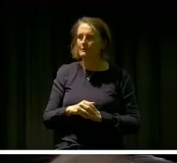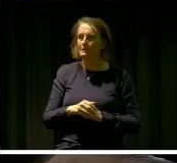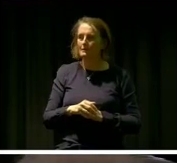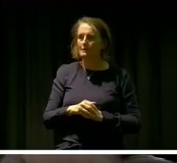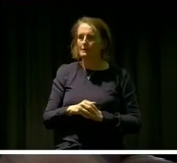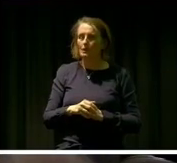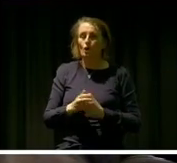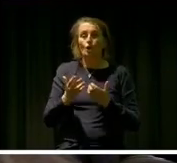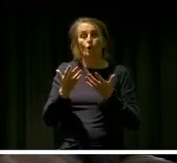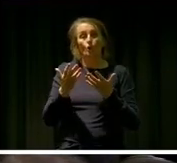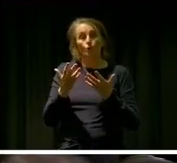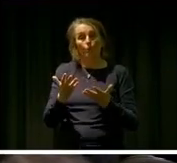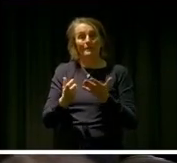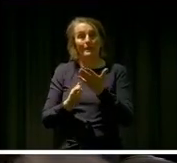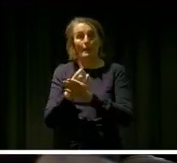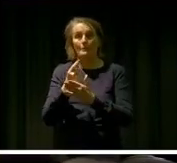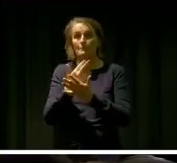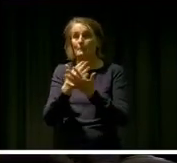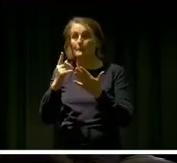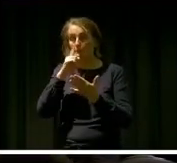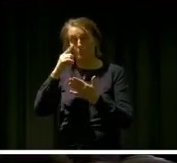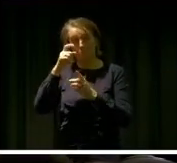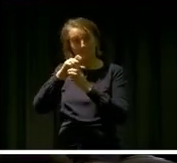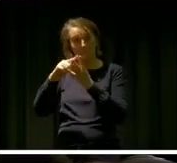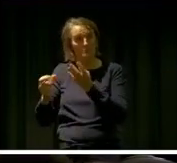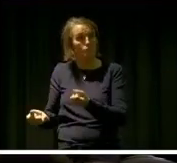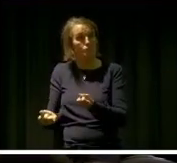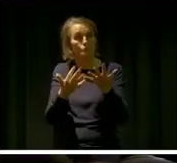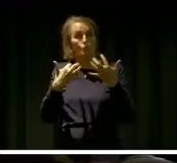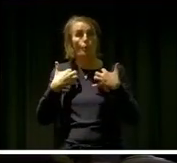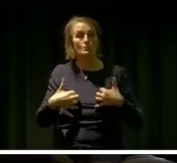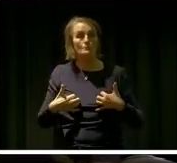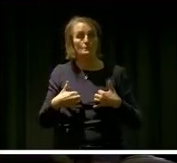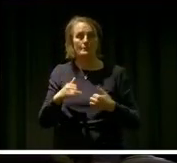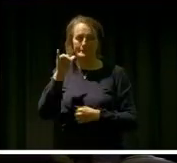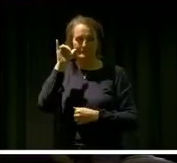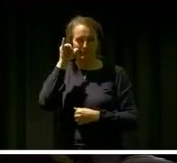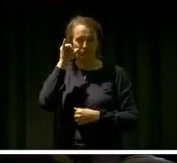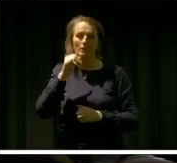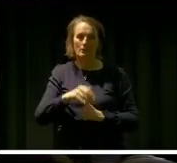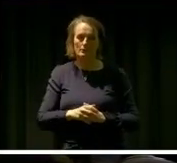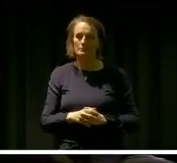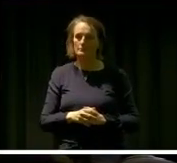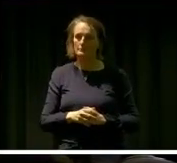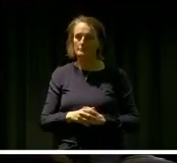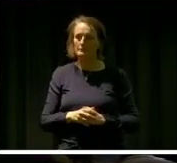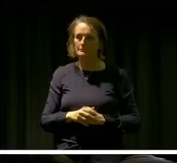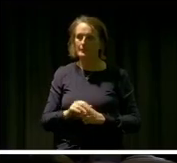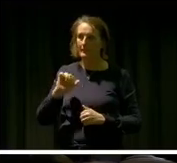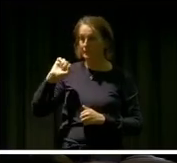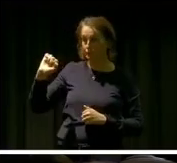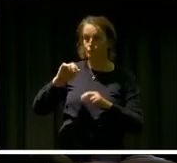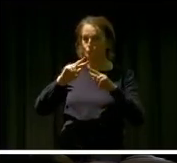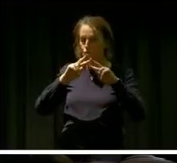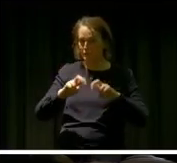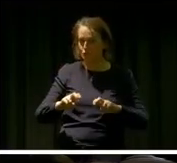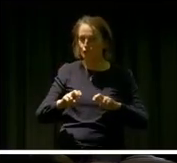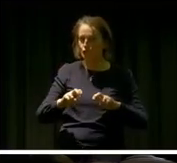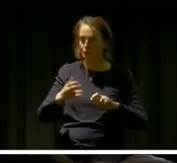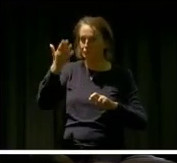of hospitalisation of people with disabilities, dental. And that came from your own research some years